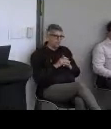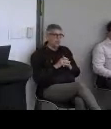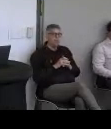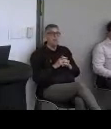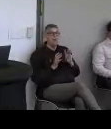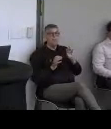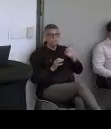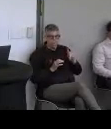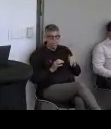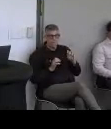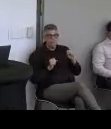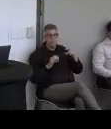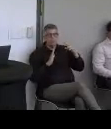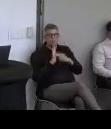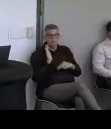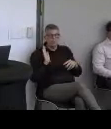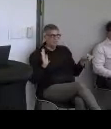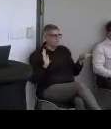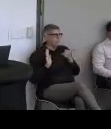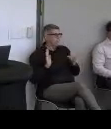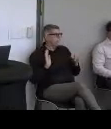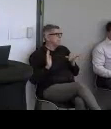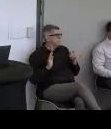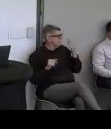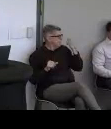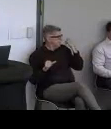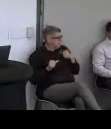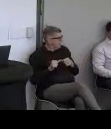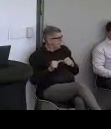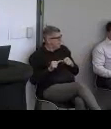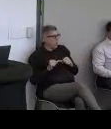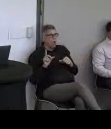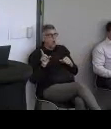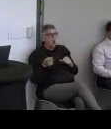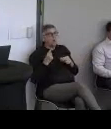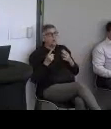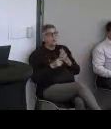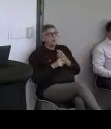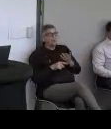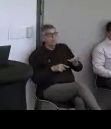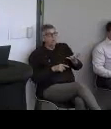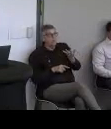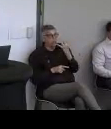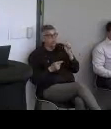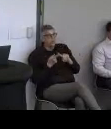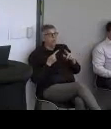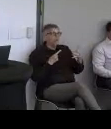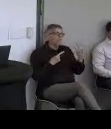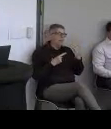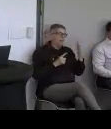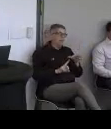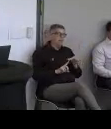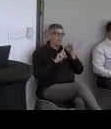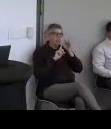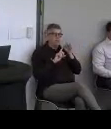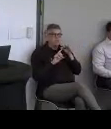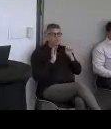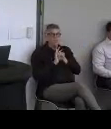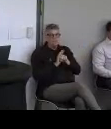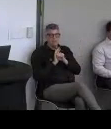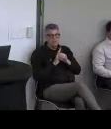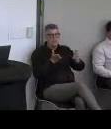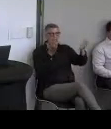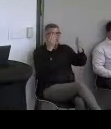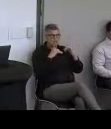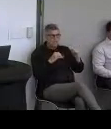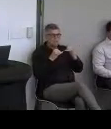can be read the same. So remember, use only 4 to 5 unique symbols on a map. The next is line